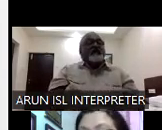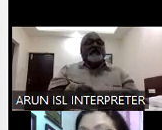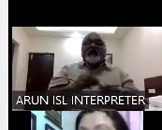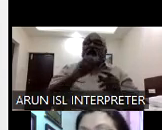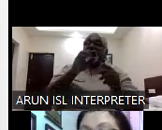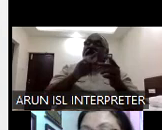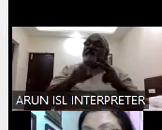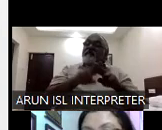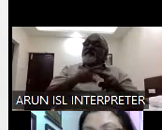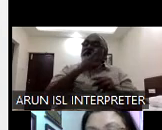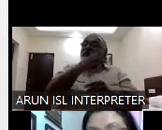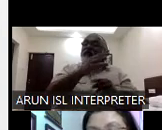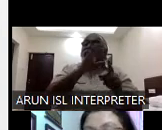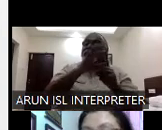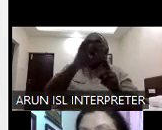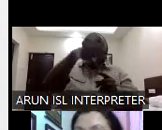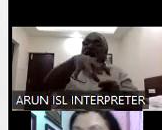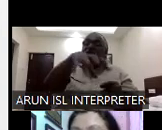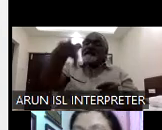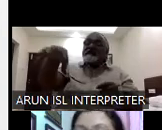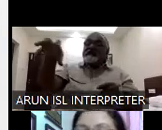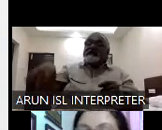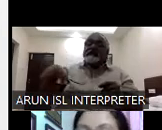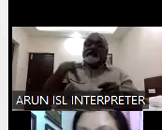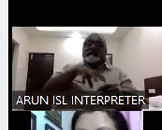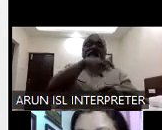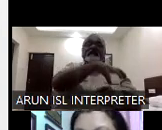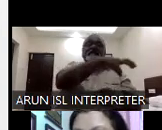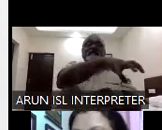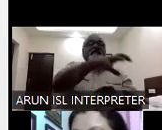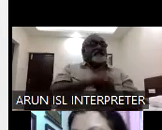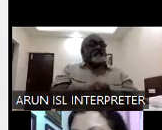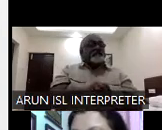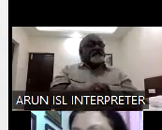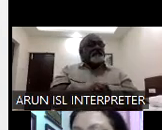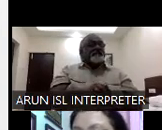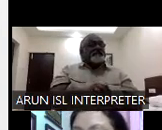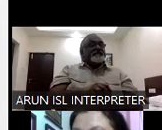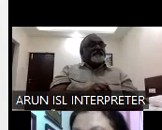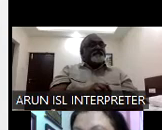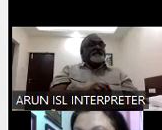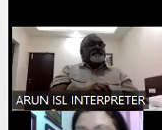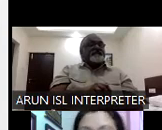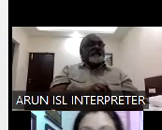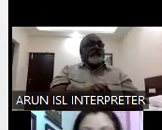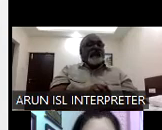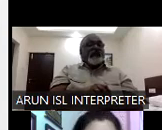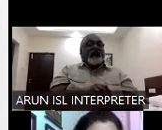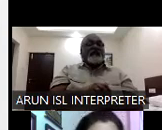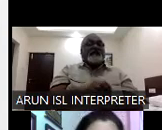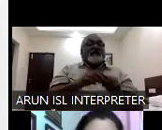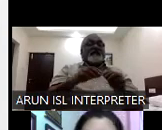implement and there is a 3% budget also in every district, which is devoted to the disability.